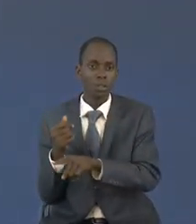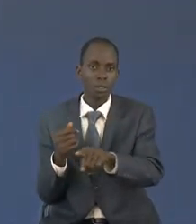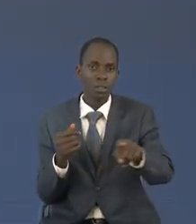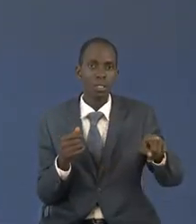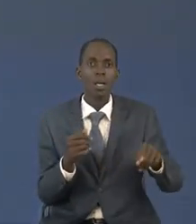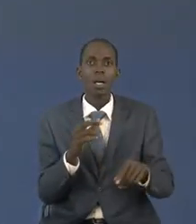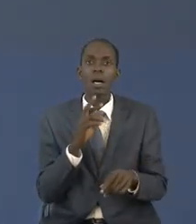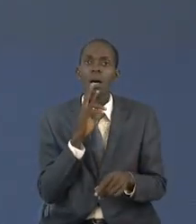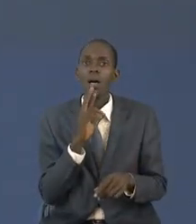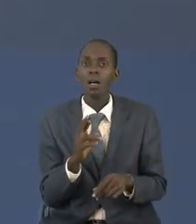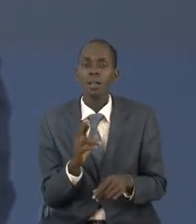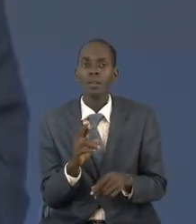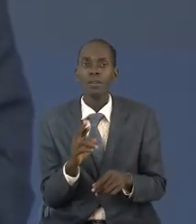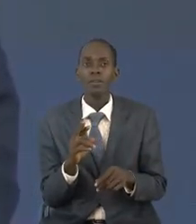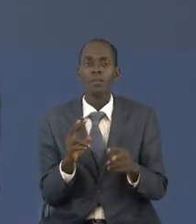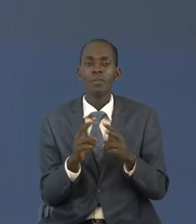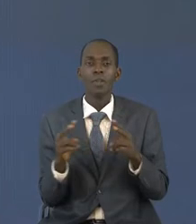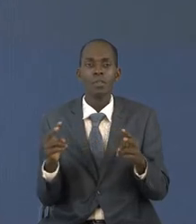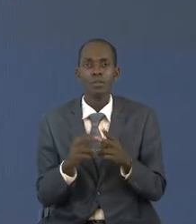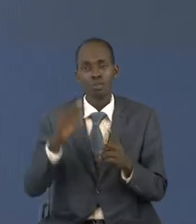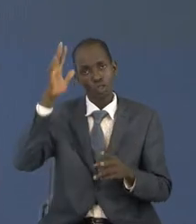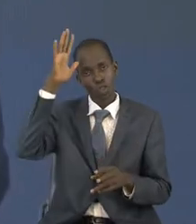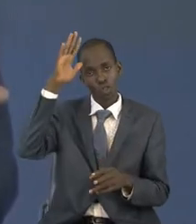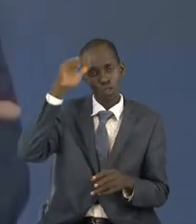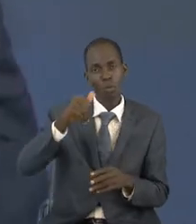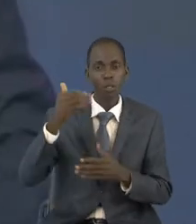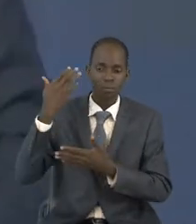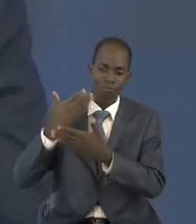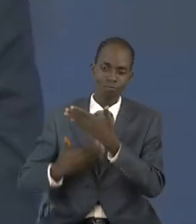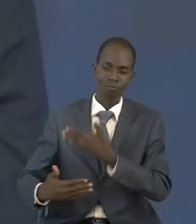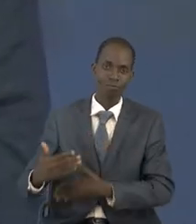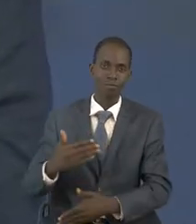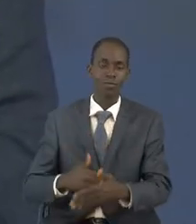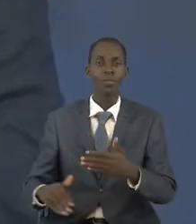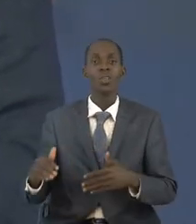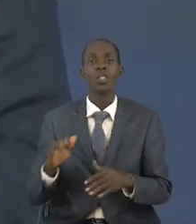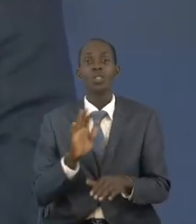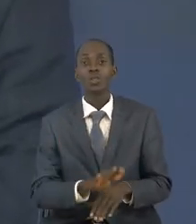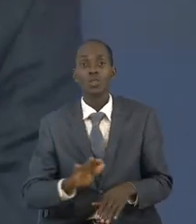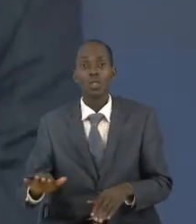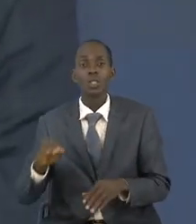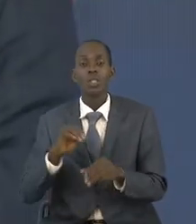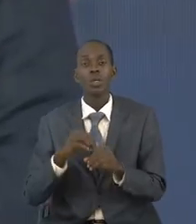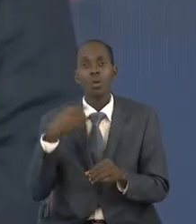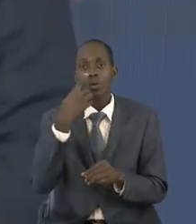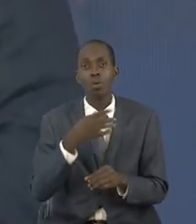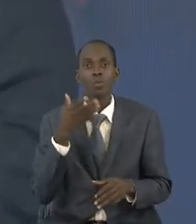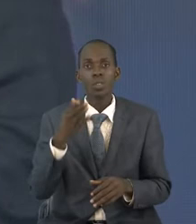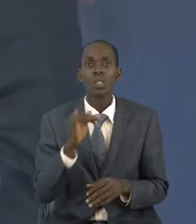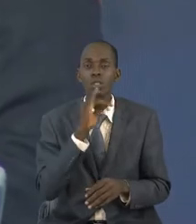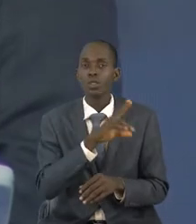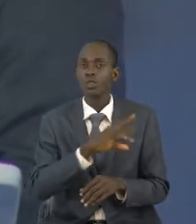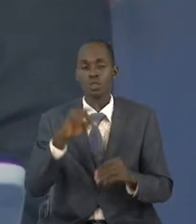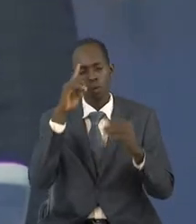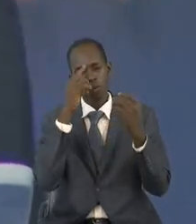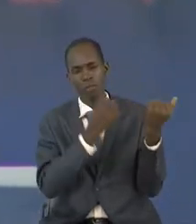are a very froward generation, children in whom there is no faith. Think about